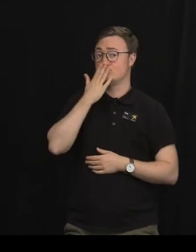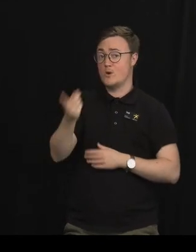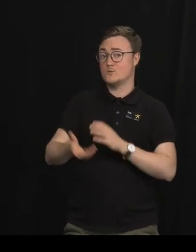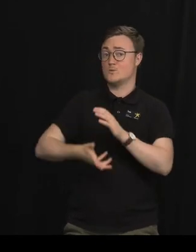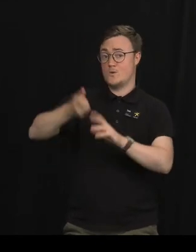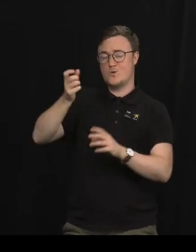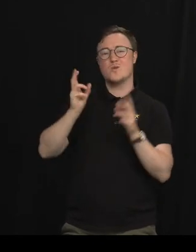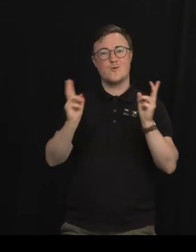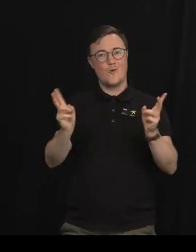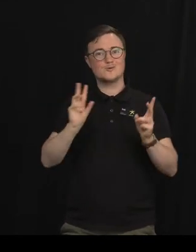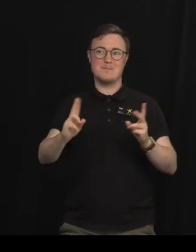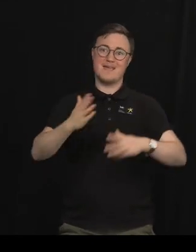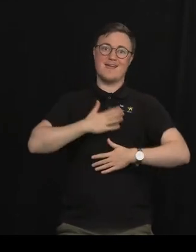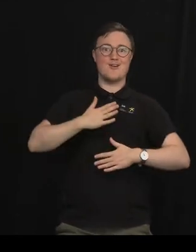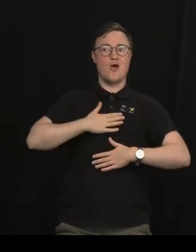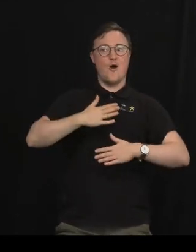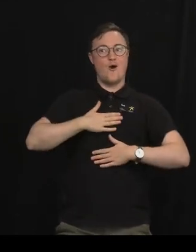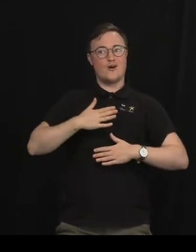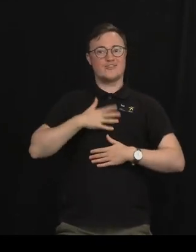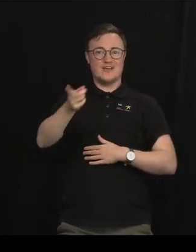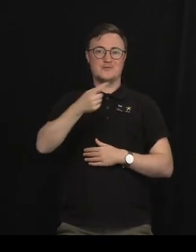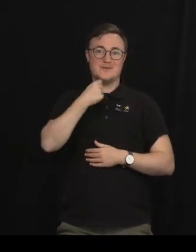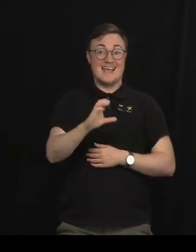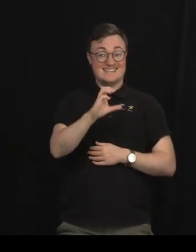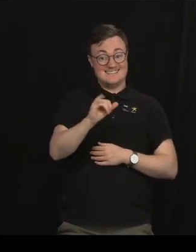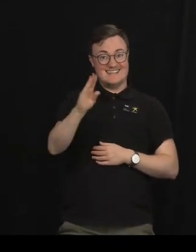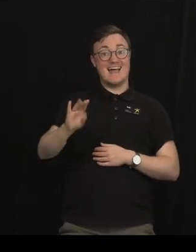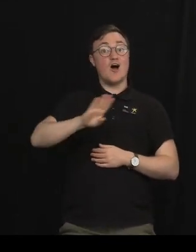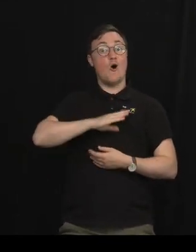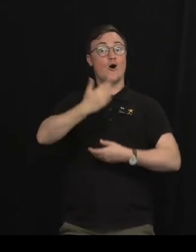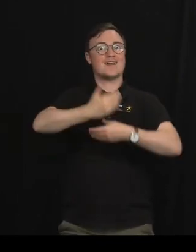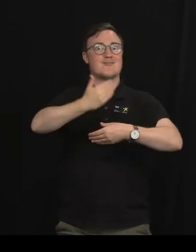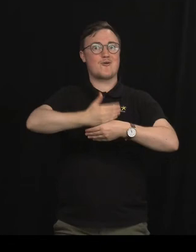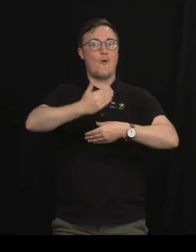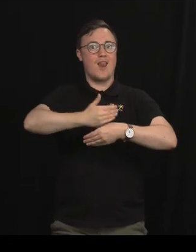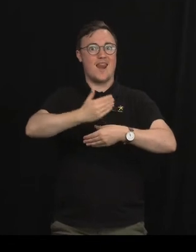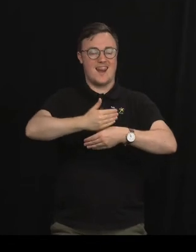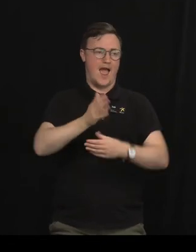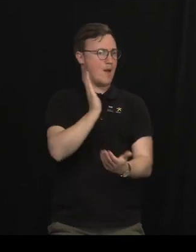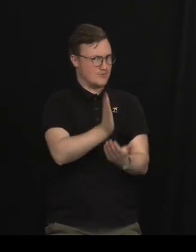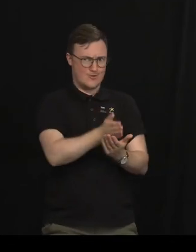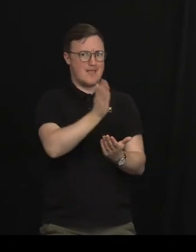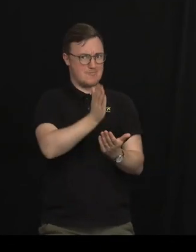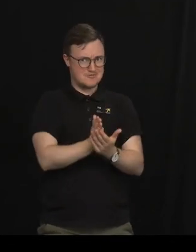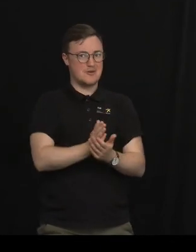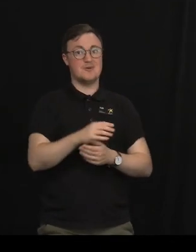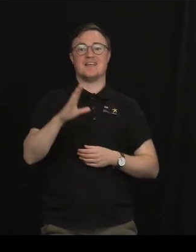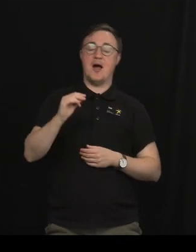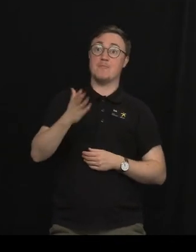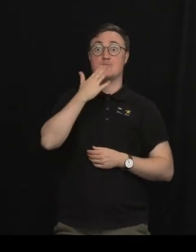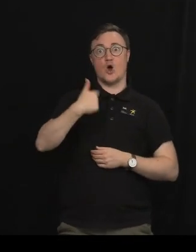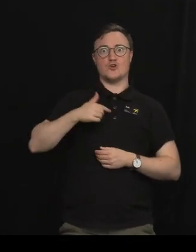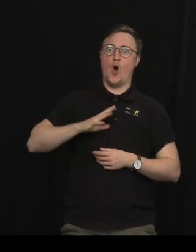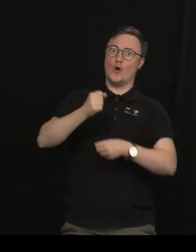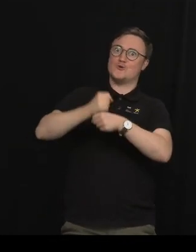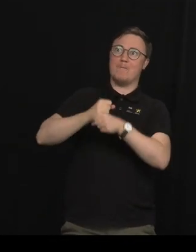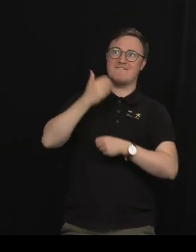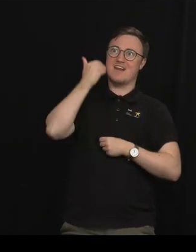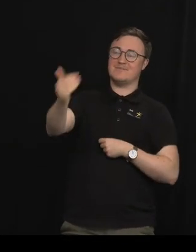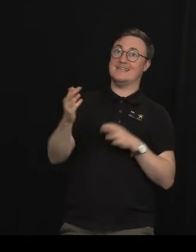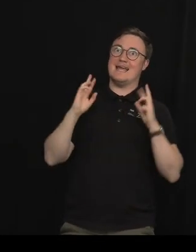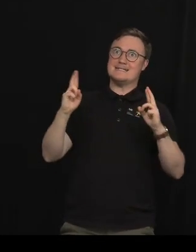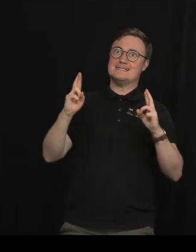to hear that you see a role for SIDA in health systems. Very many. That means I'll still have a job in the future. Yeah.